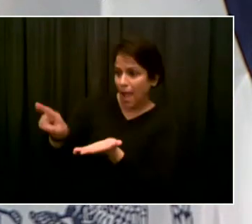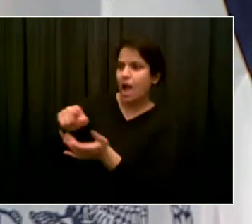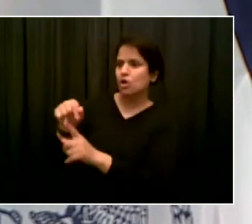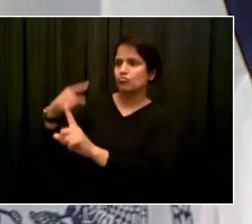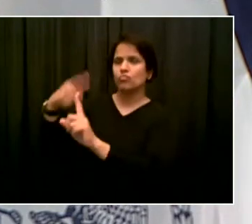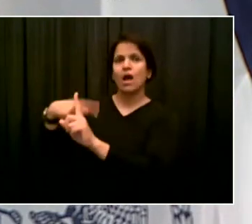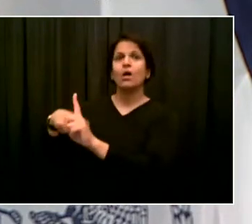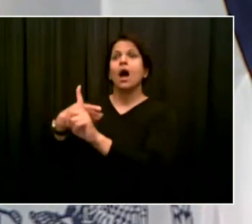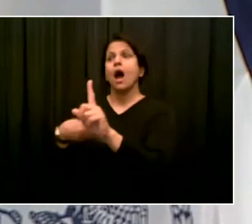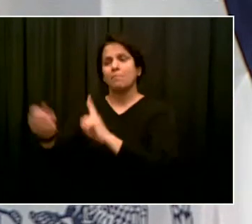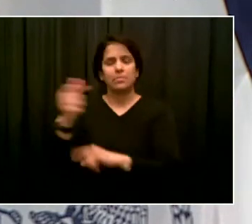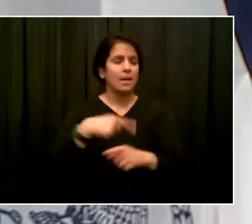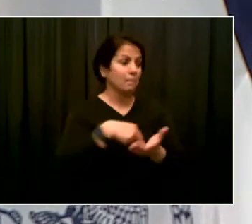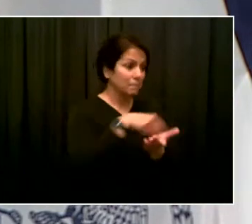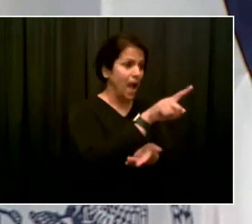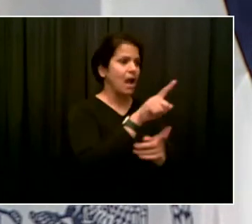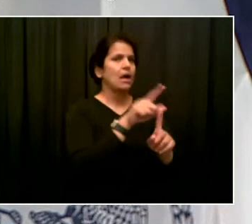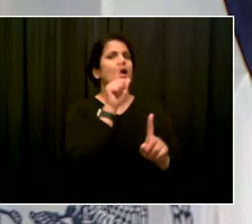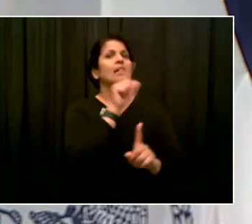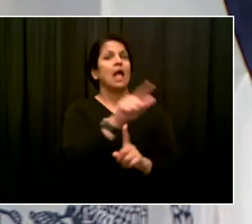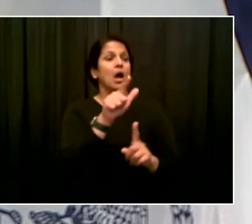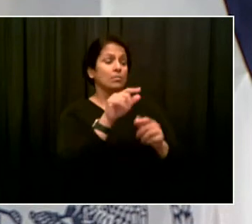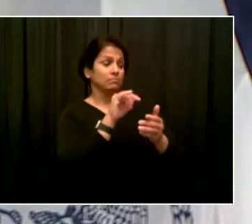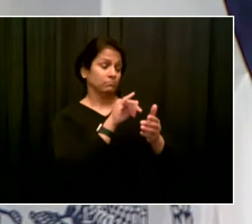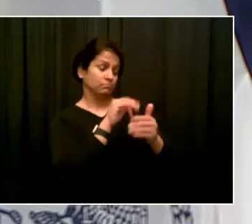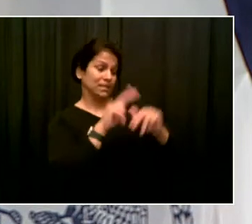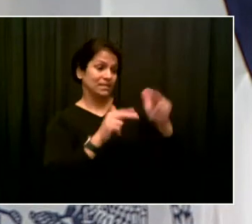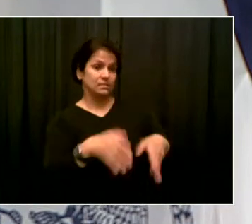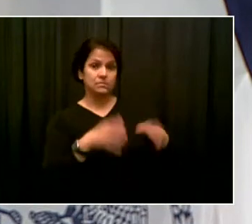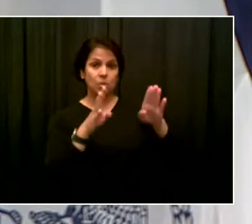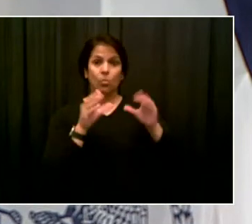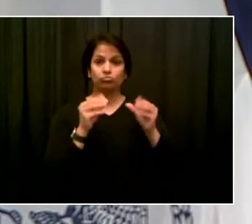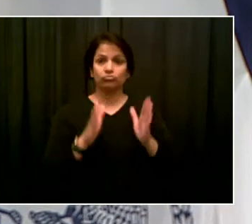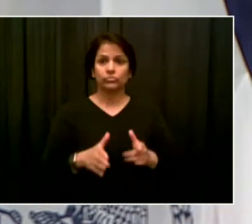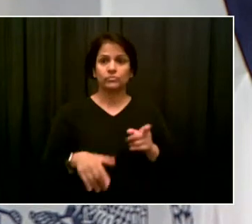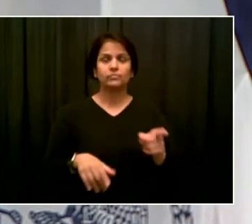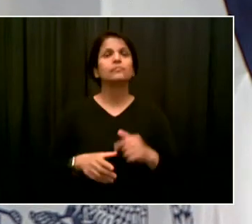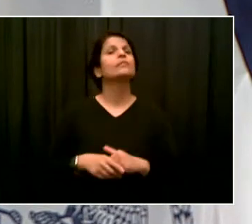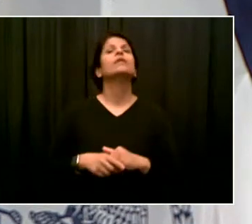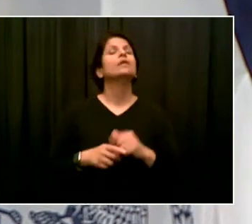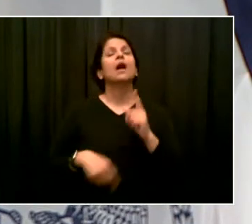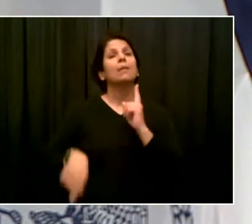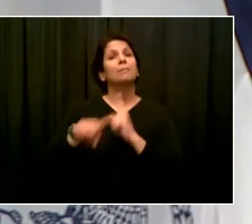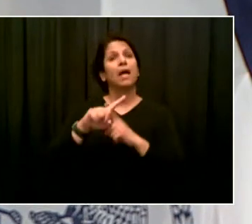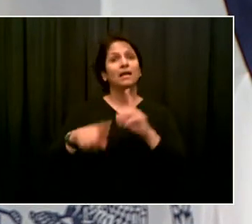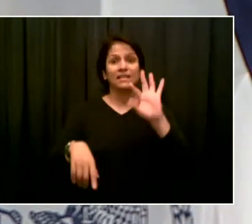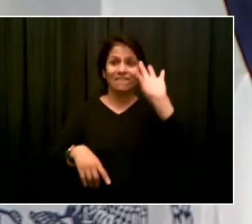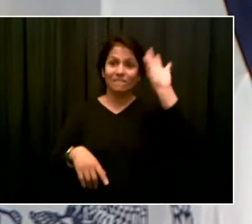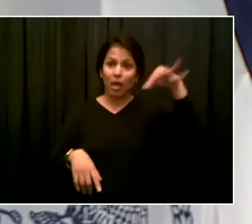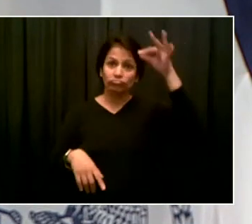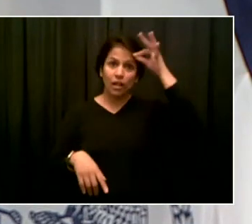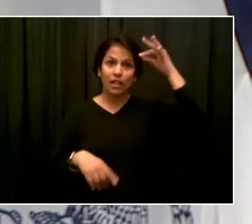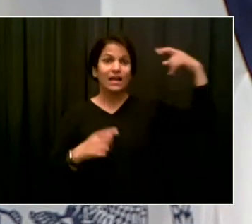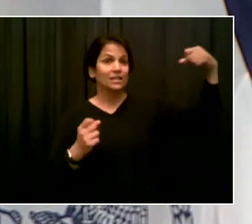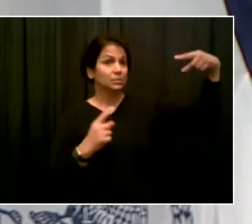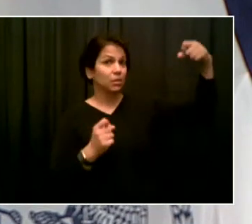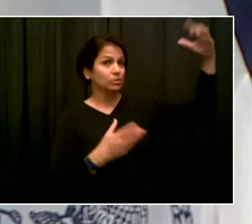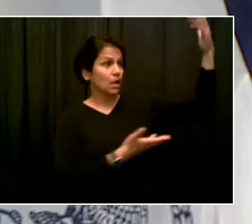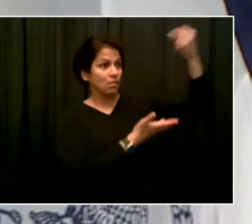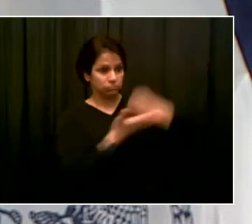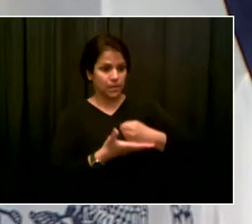into helping people individually with a variety of stimulus, direct support for individuals and